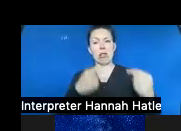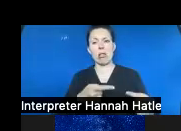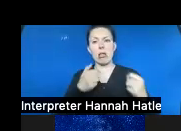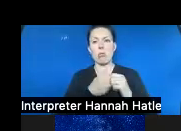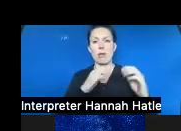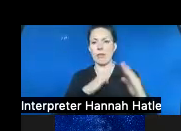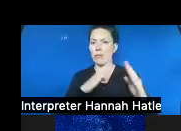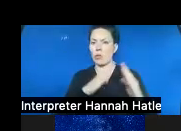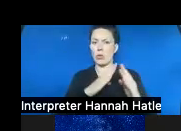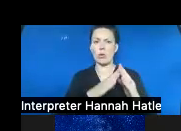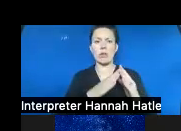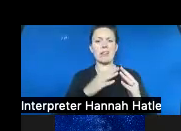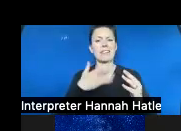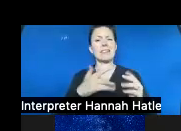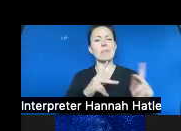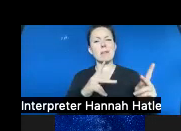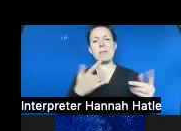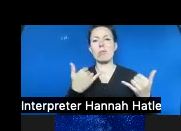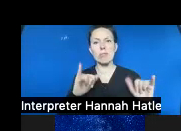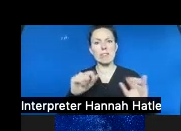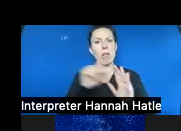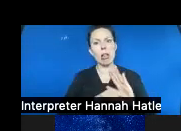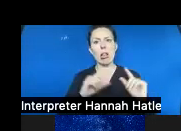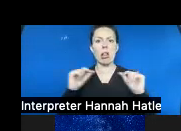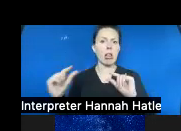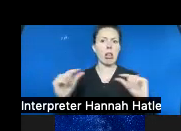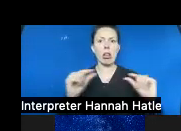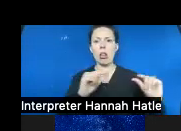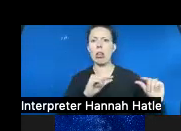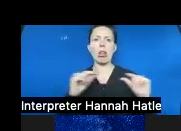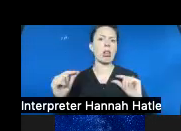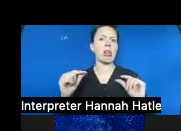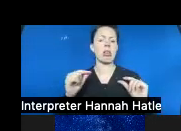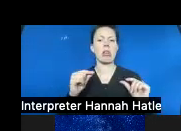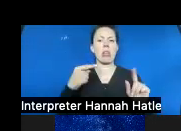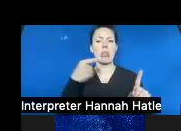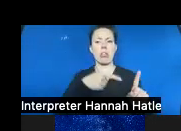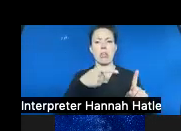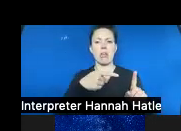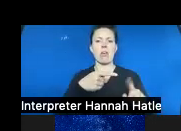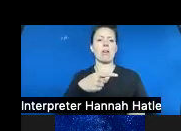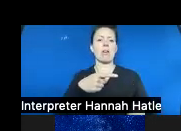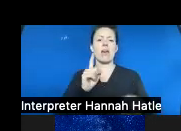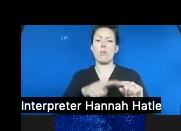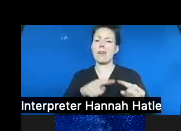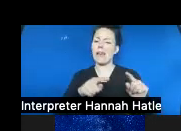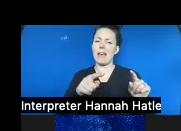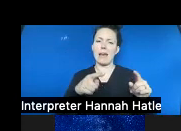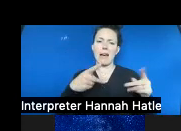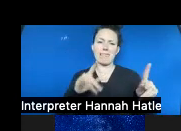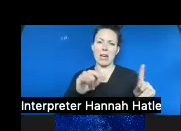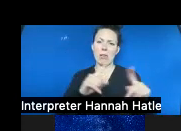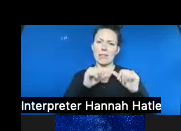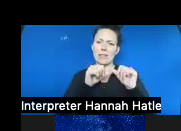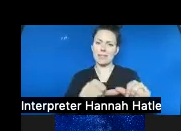where our advocacy comes in, that gossip and the moccasin trail is dirty, and we can't allow that to continue happening, even in other weird